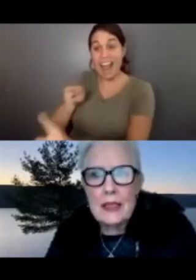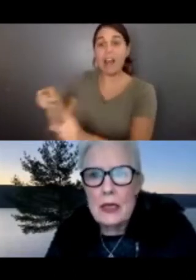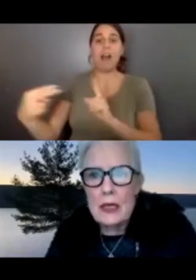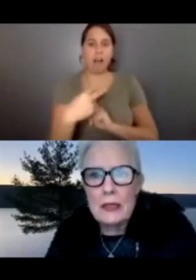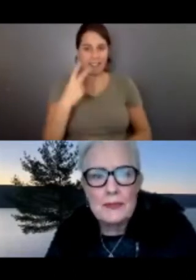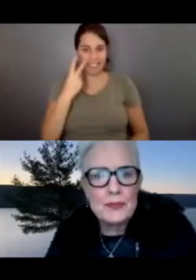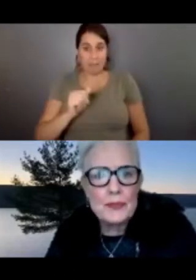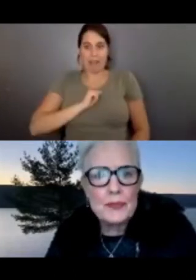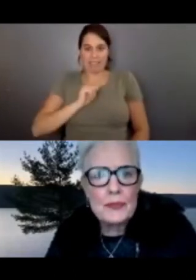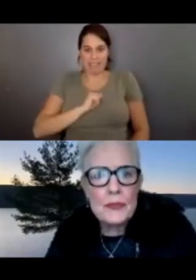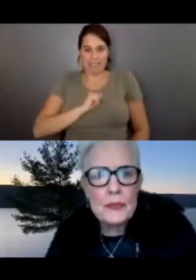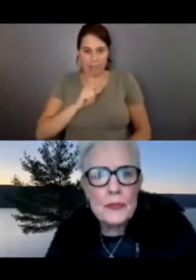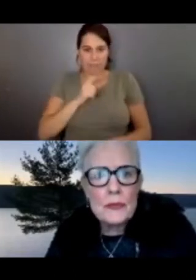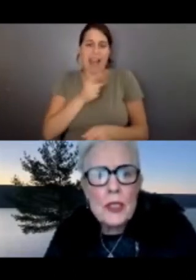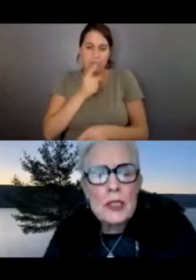it all.